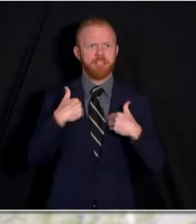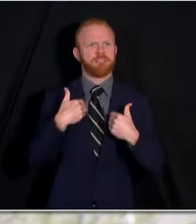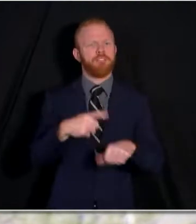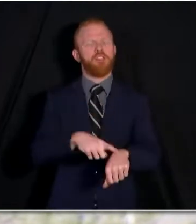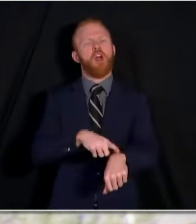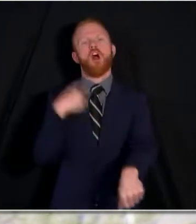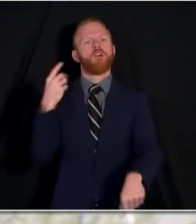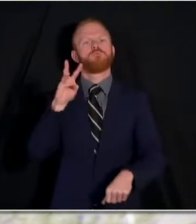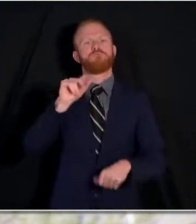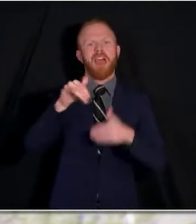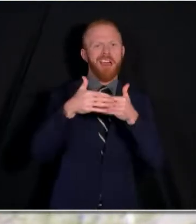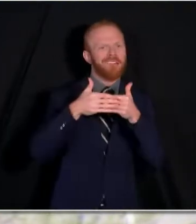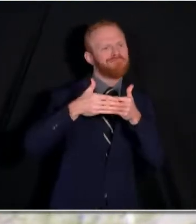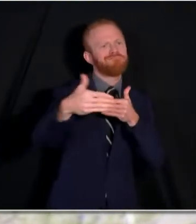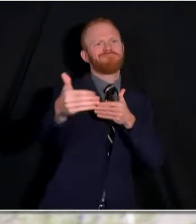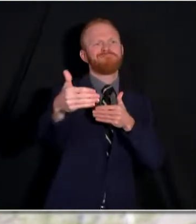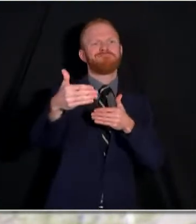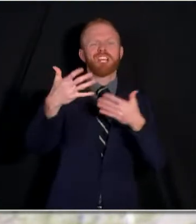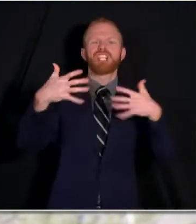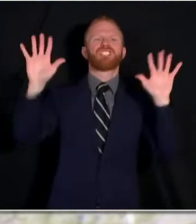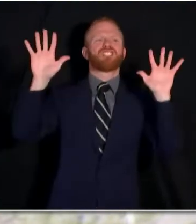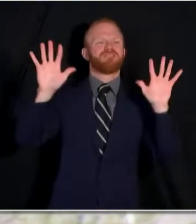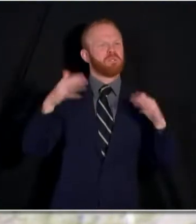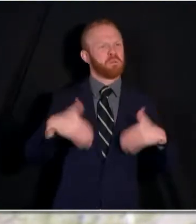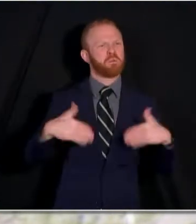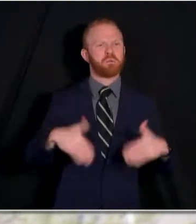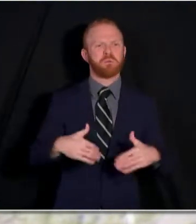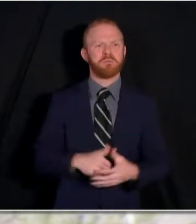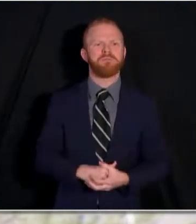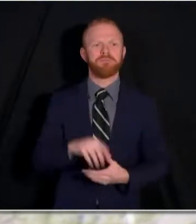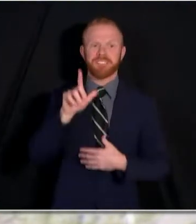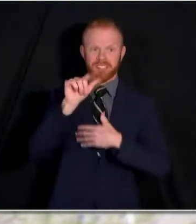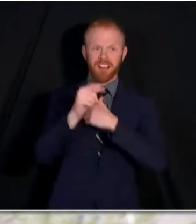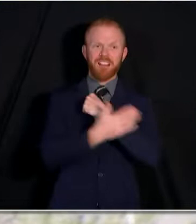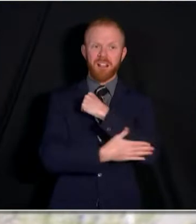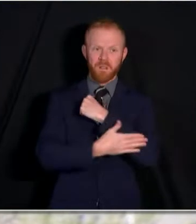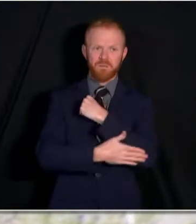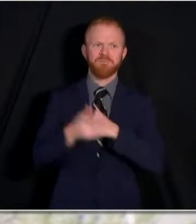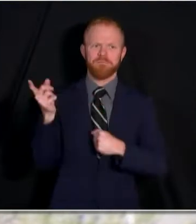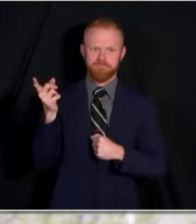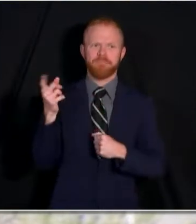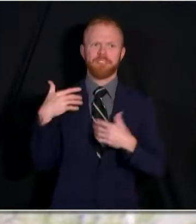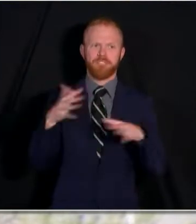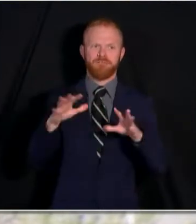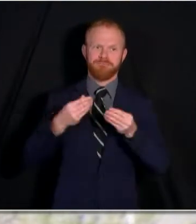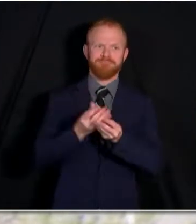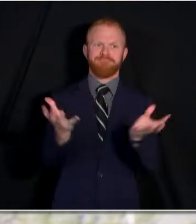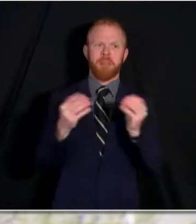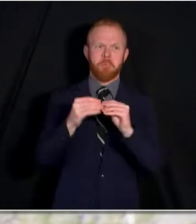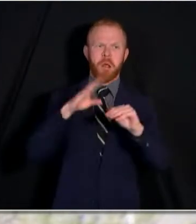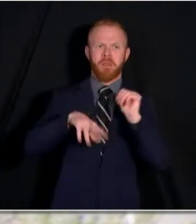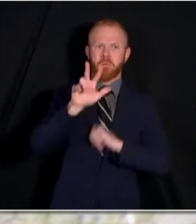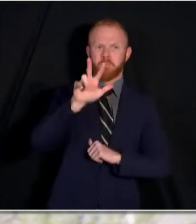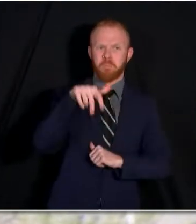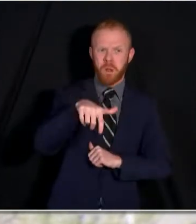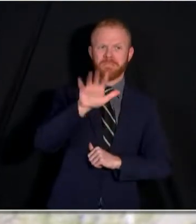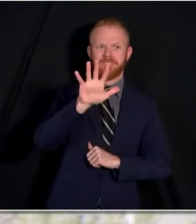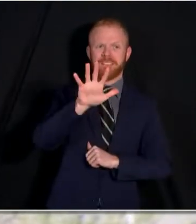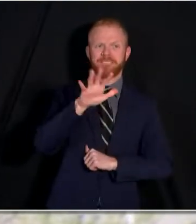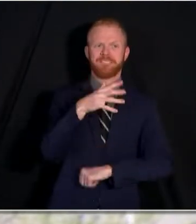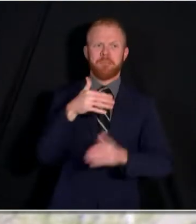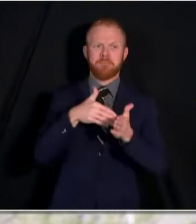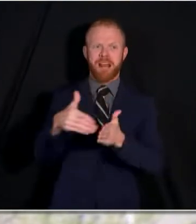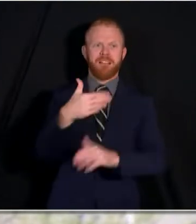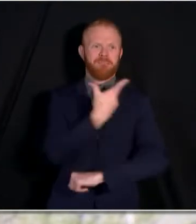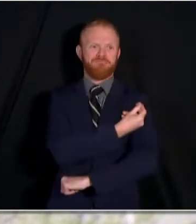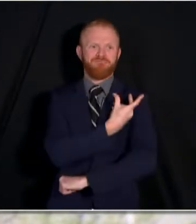Los Angeles County has administered over 1.35 million doses to almost 400 vaccination sites,